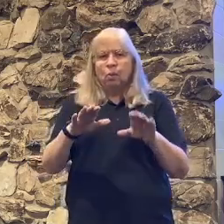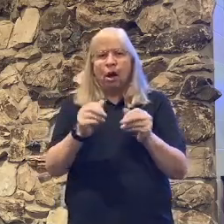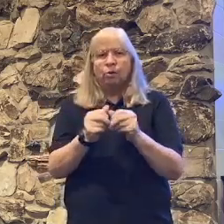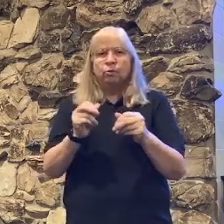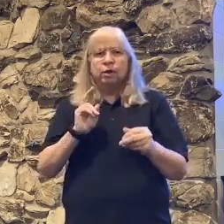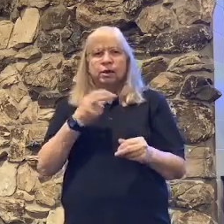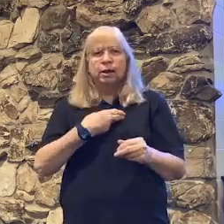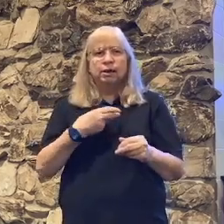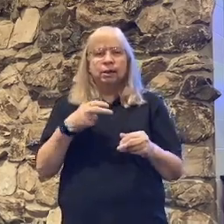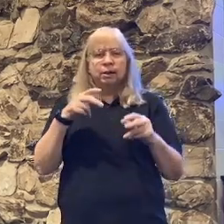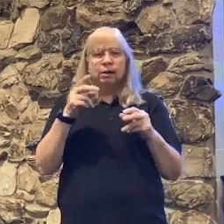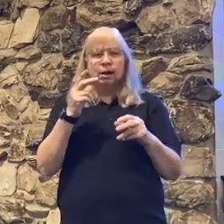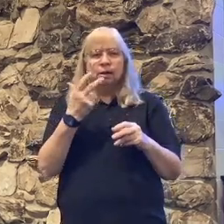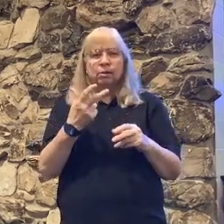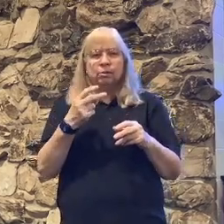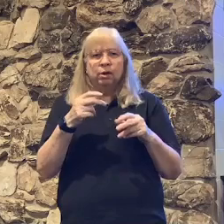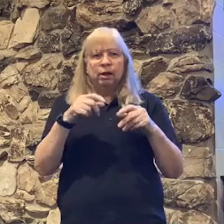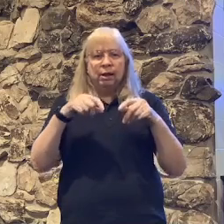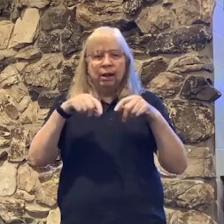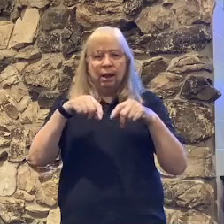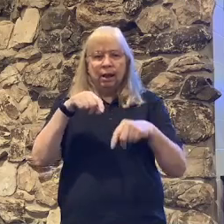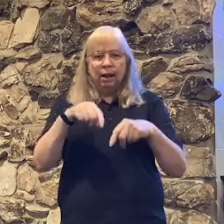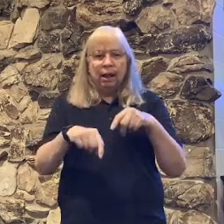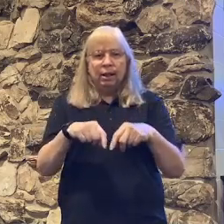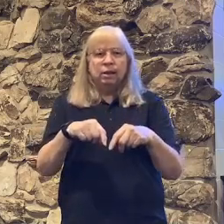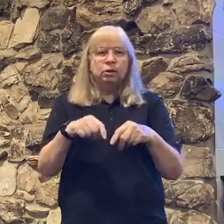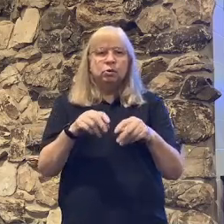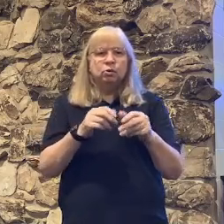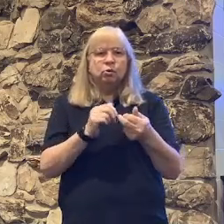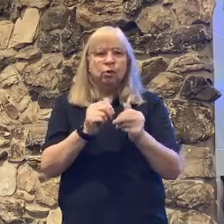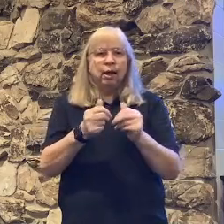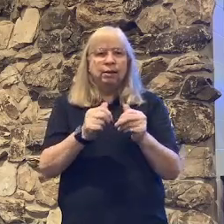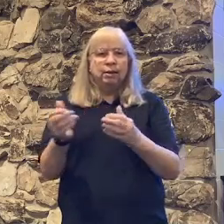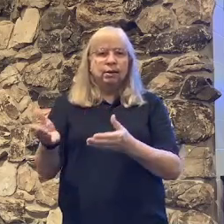three-legged race and carries us to the end,